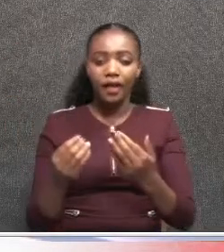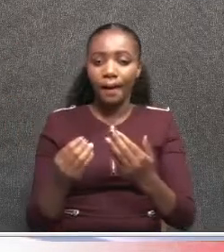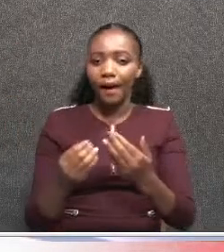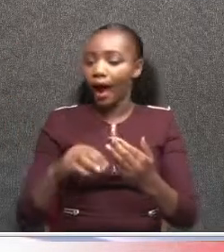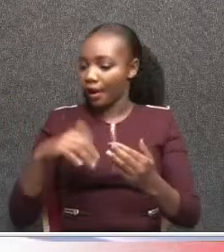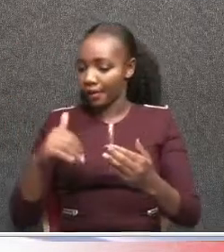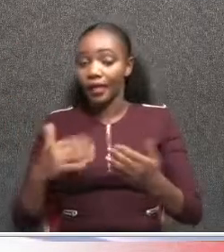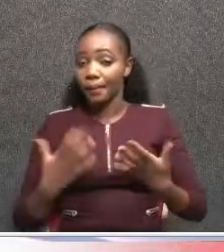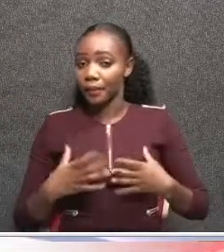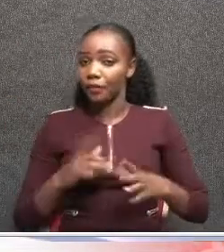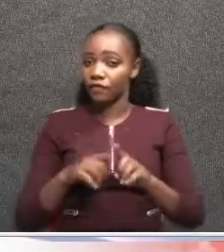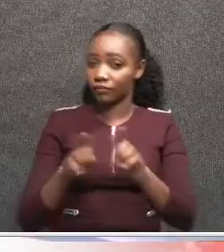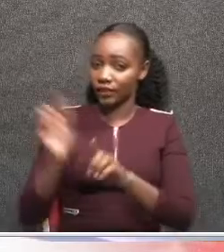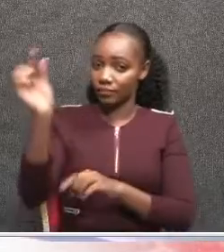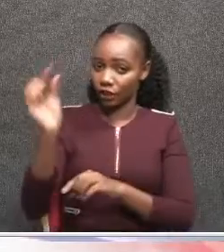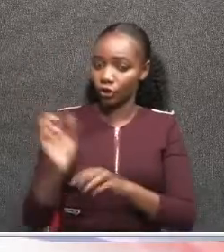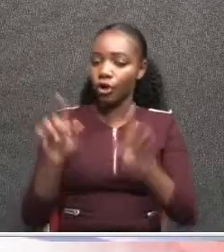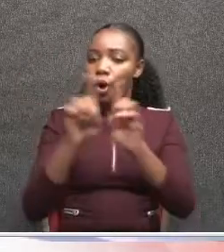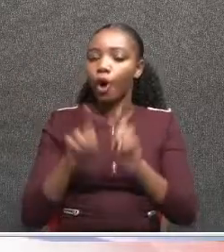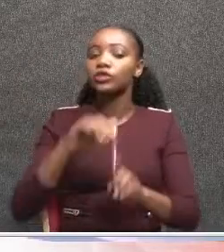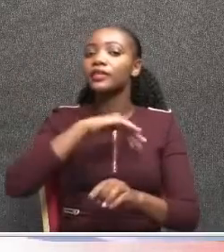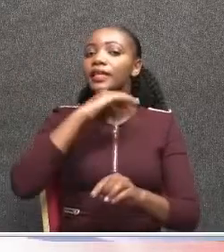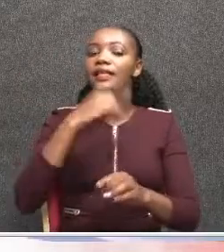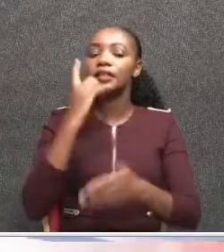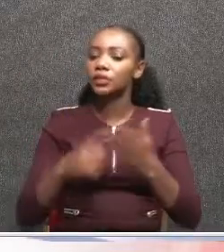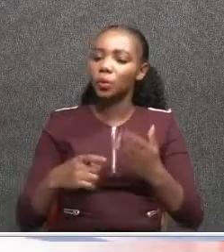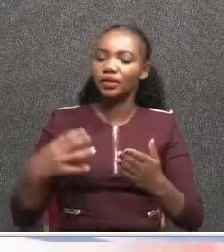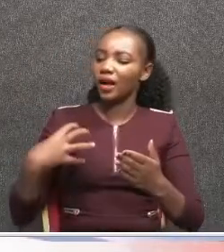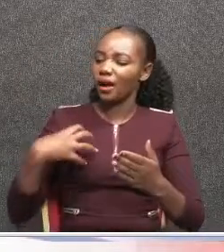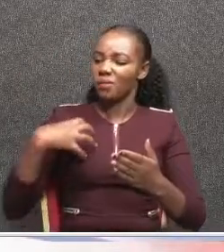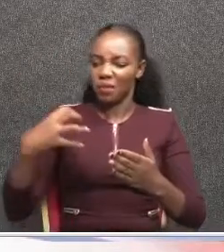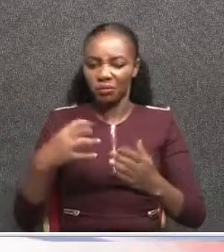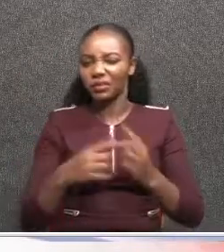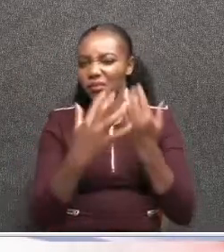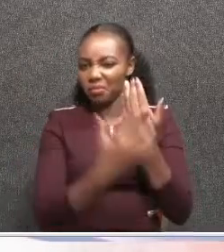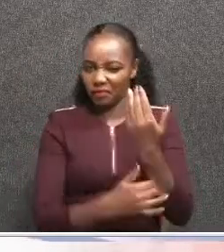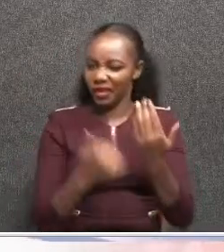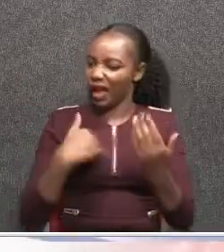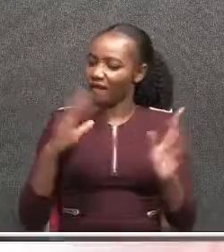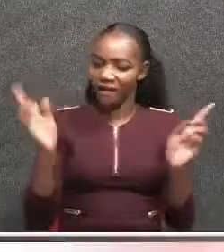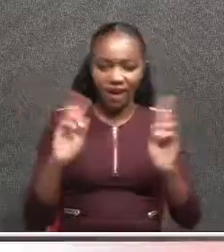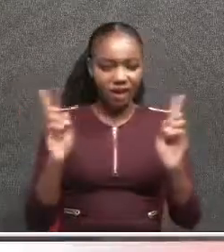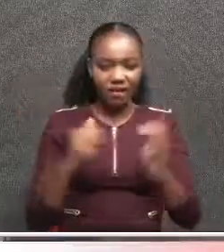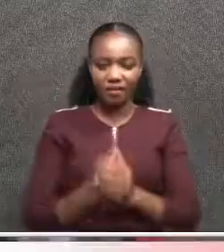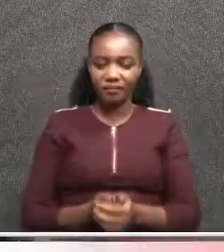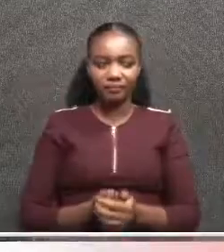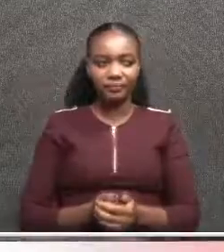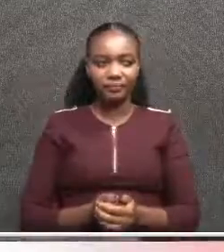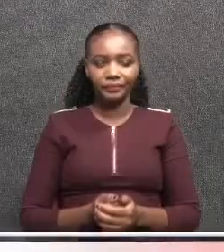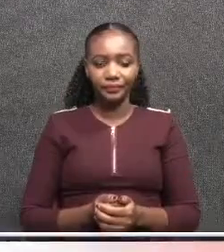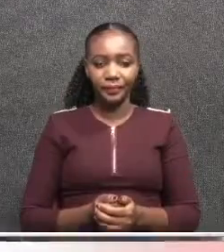region. Odinga dismissed claims of dynasty-driven politics in the country. Paul Kirobi reports.